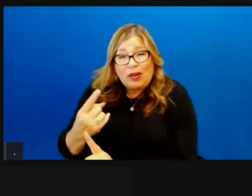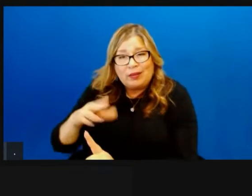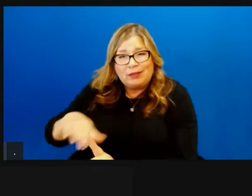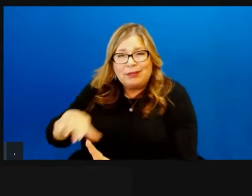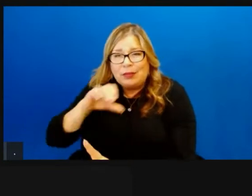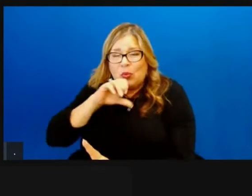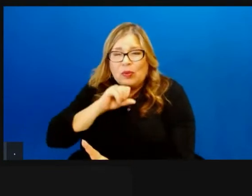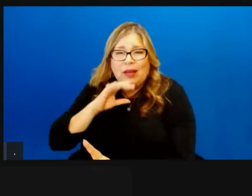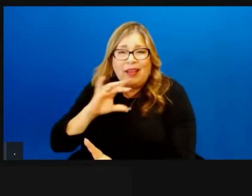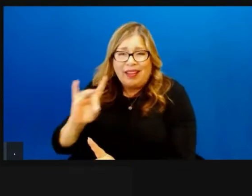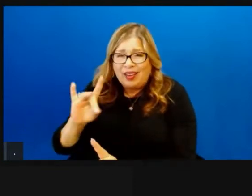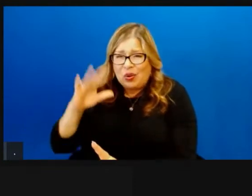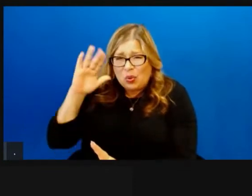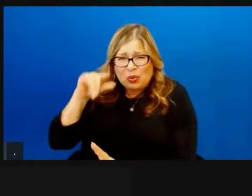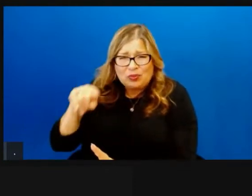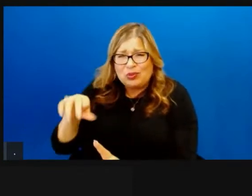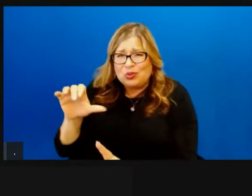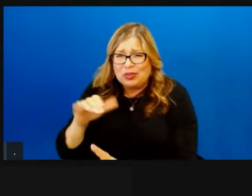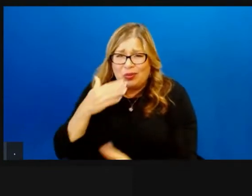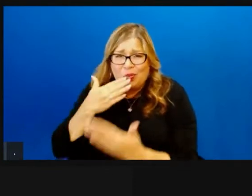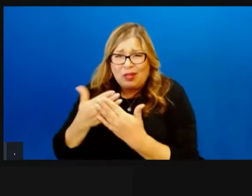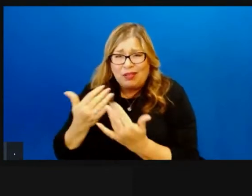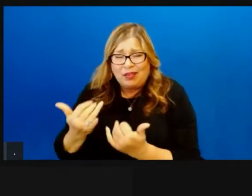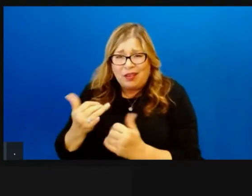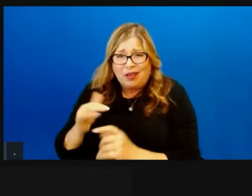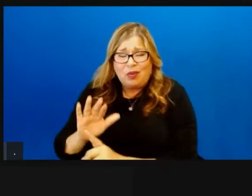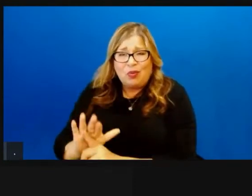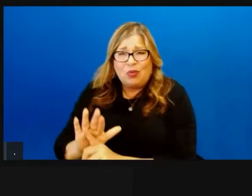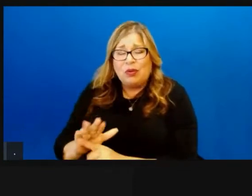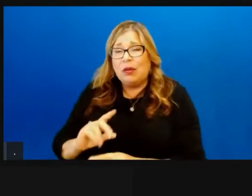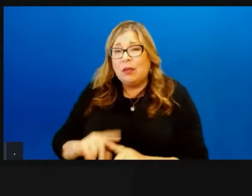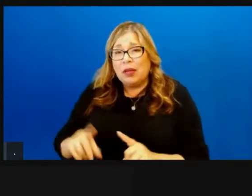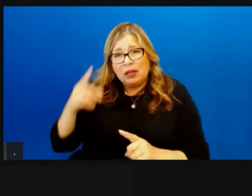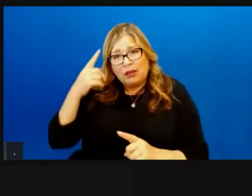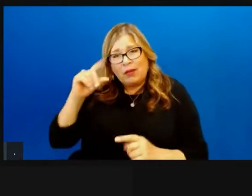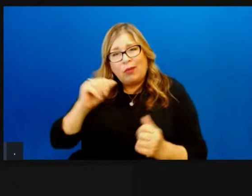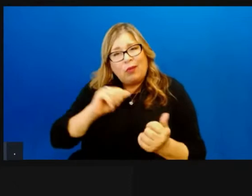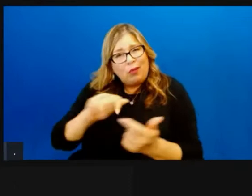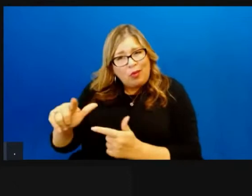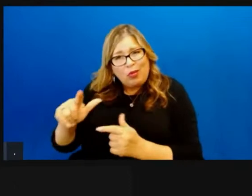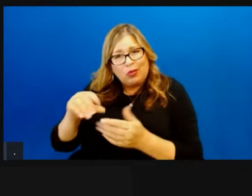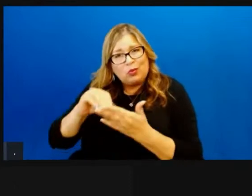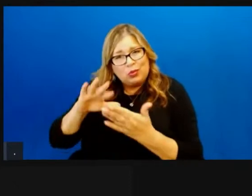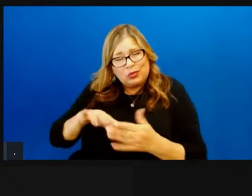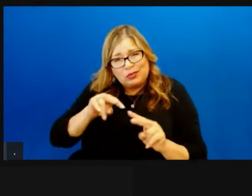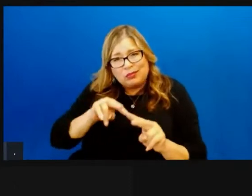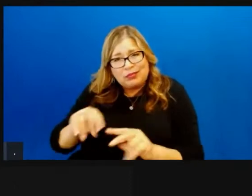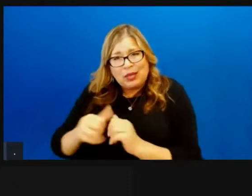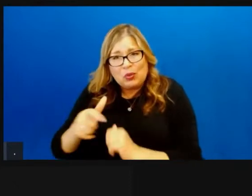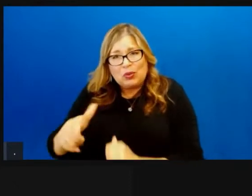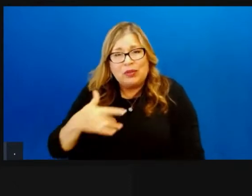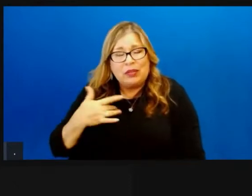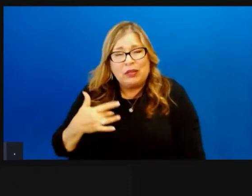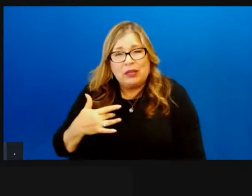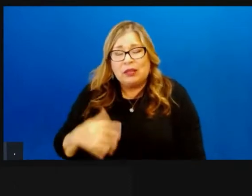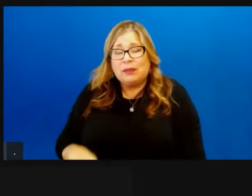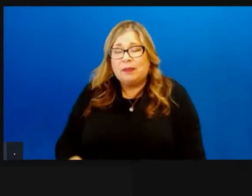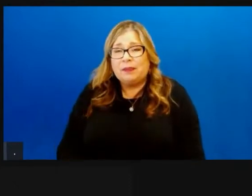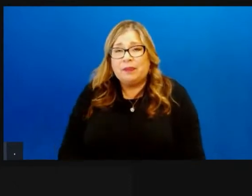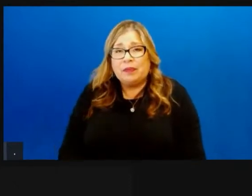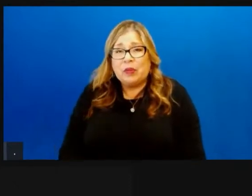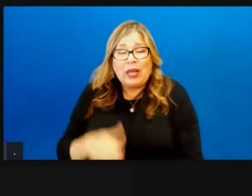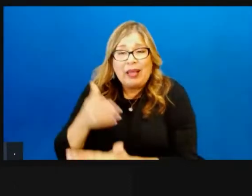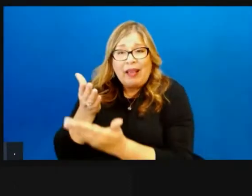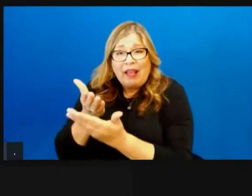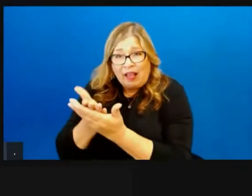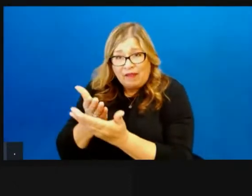doing well now, but for all students. But the evidence that masking and mask